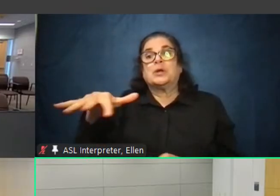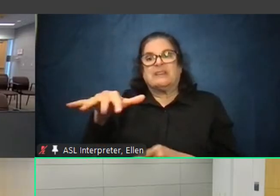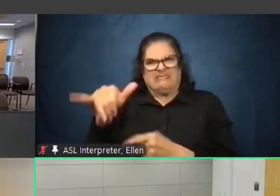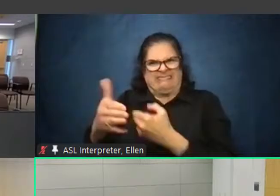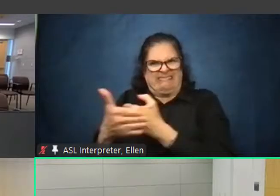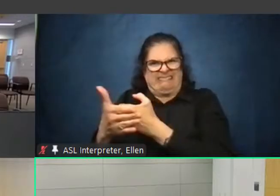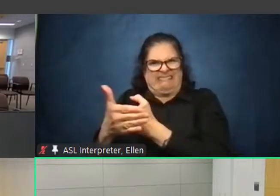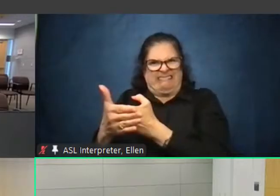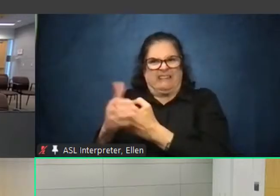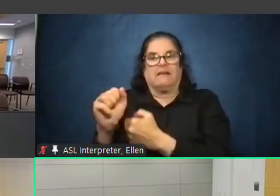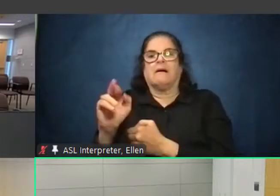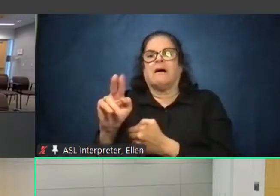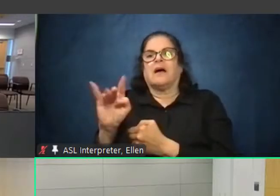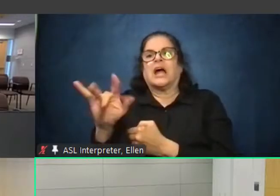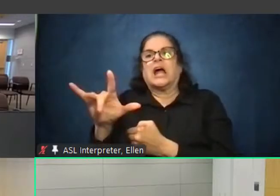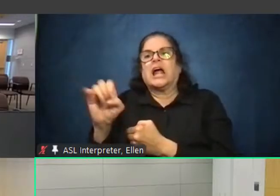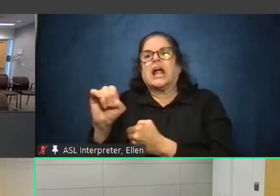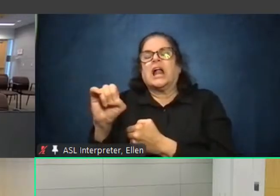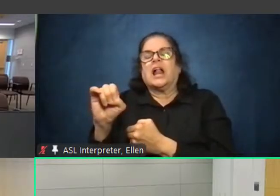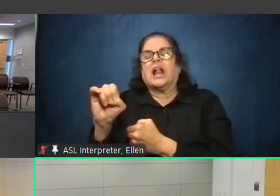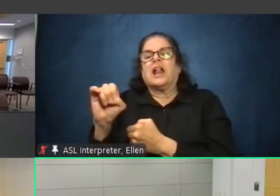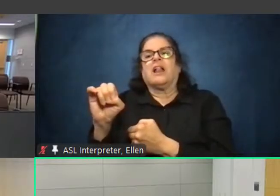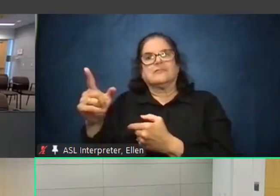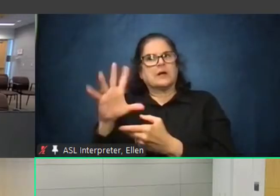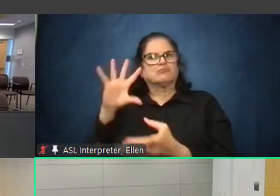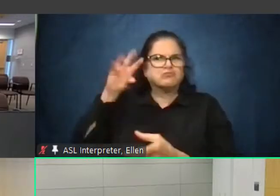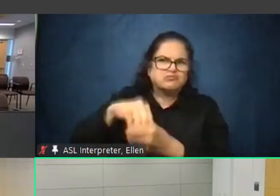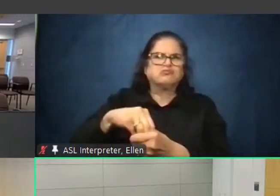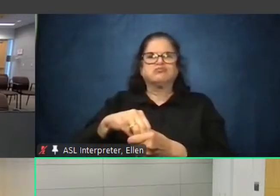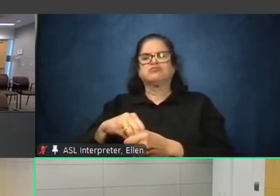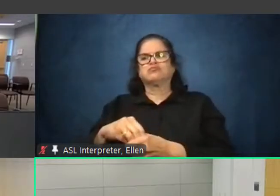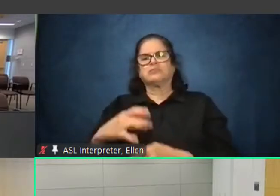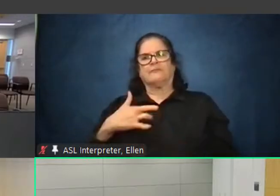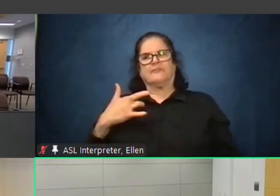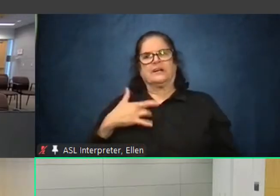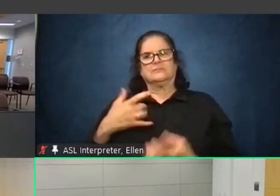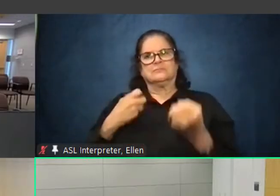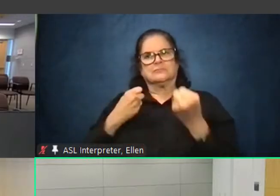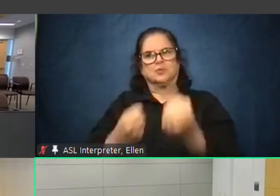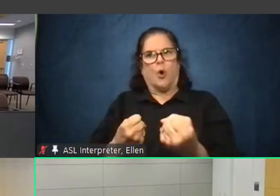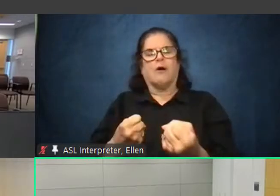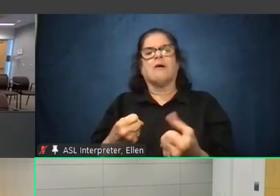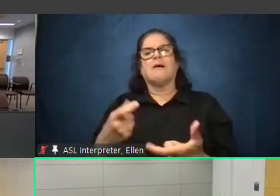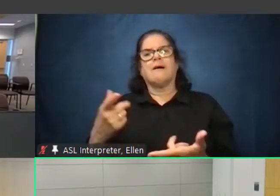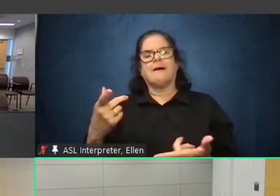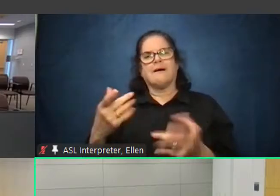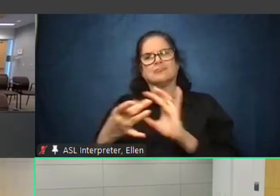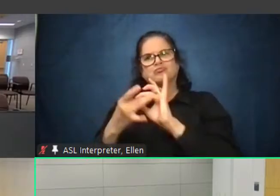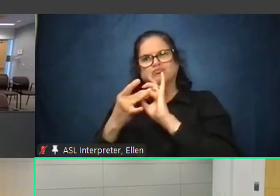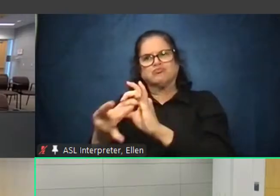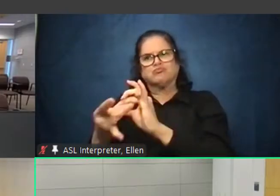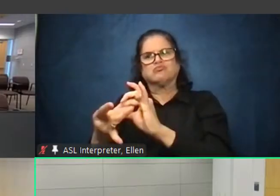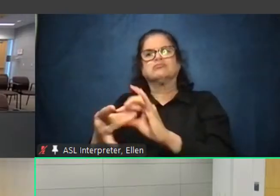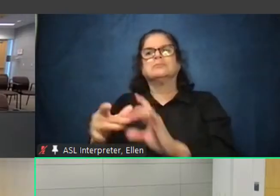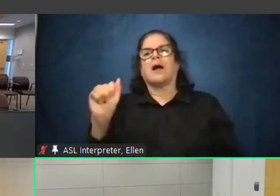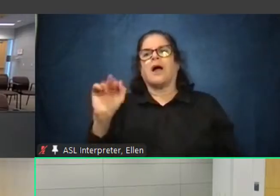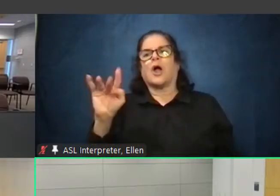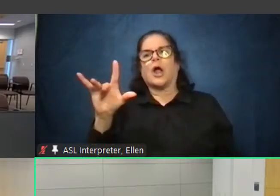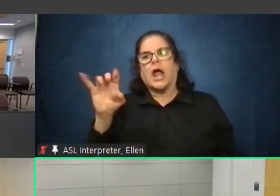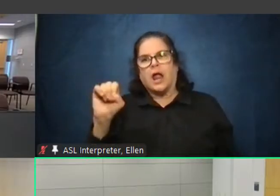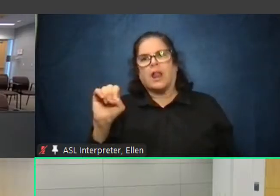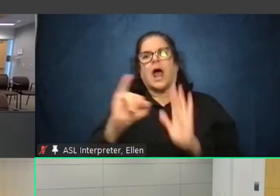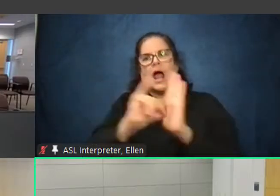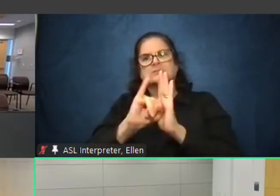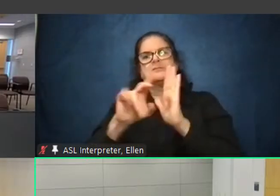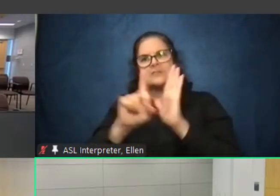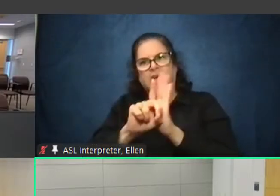Argyle, is very vocal and very engaged and has a very strong identity. And they really wanted Argyle tied to that identity. And the old Argyle station